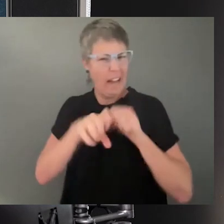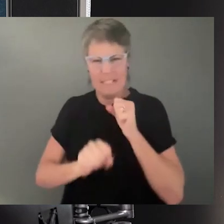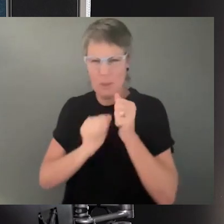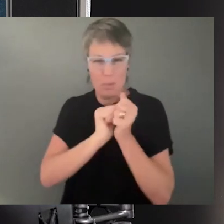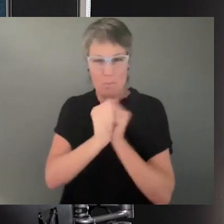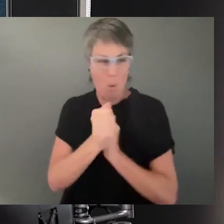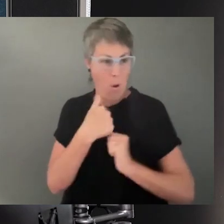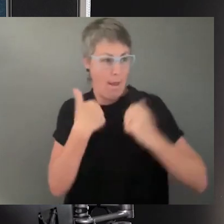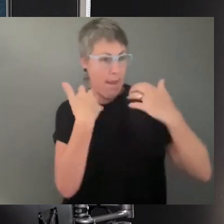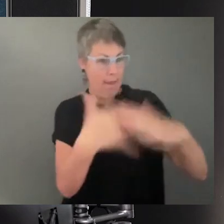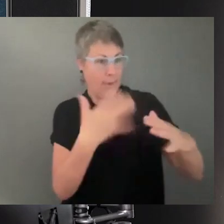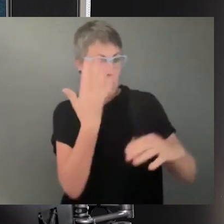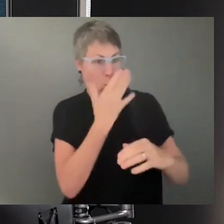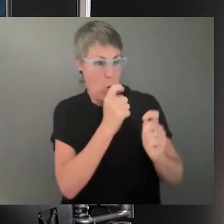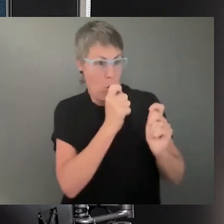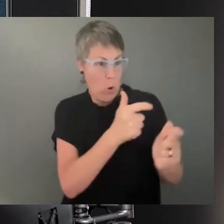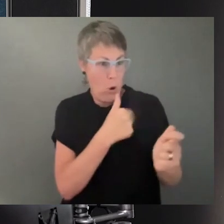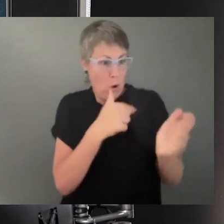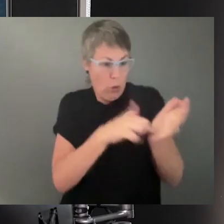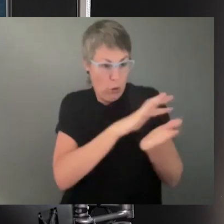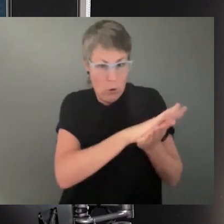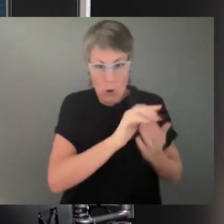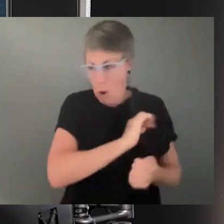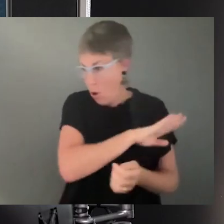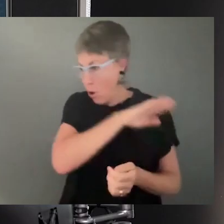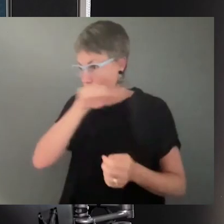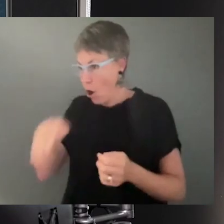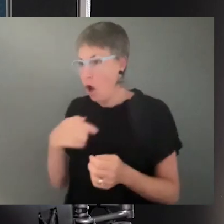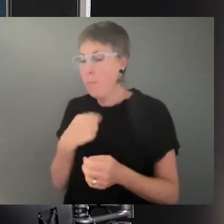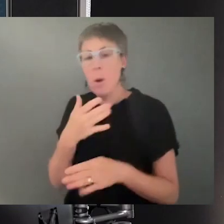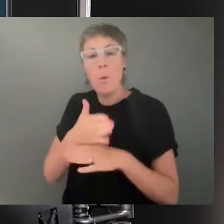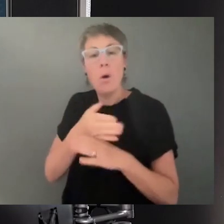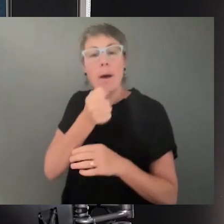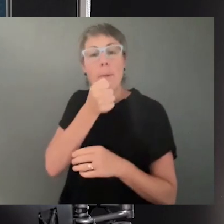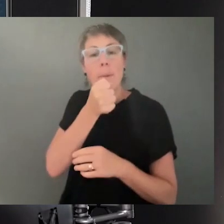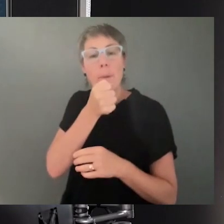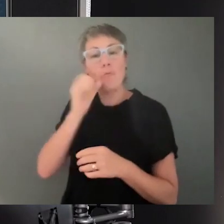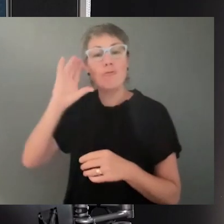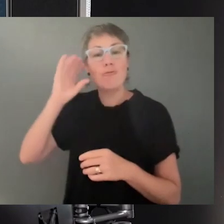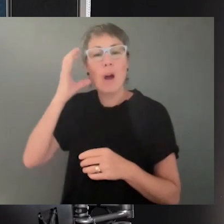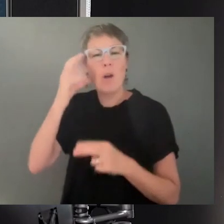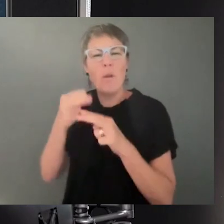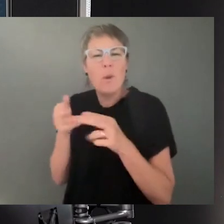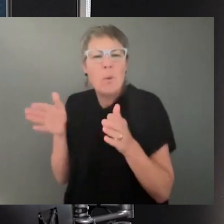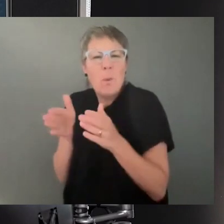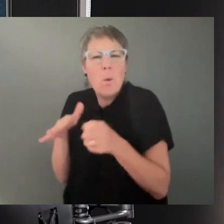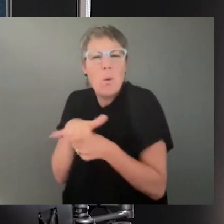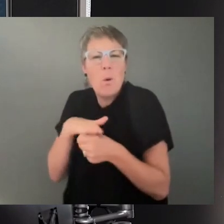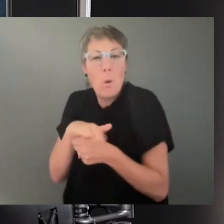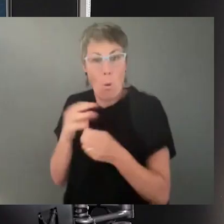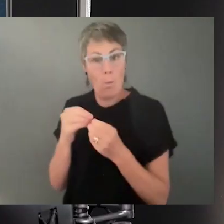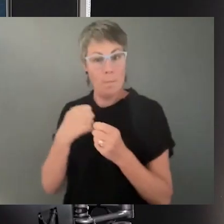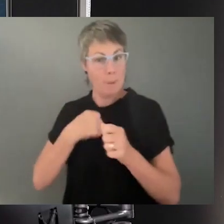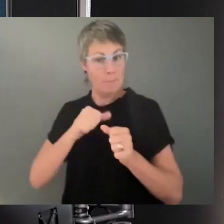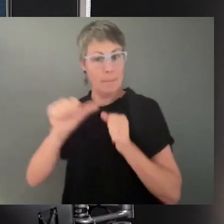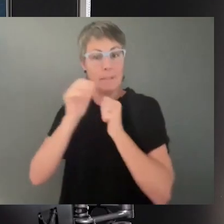hated. And instead, I went off and basically was allowed to do community radio. And it involved my best friend and